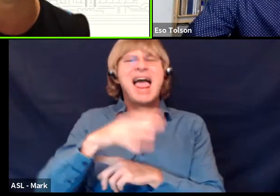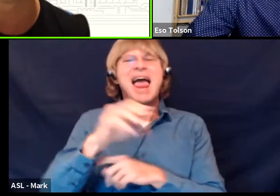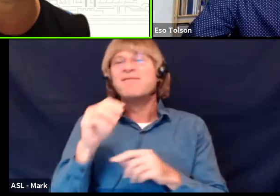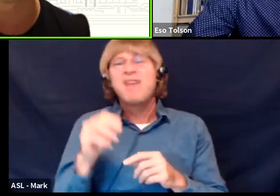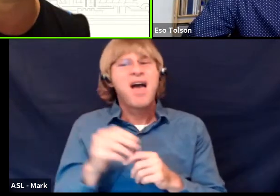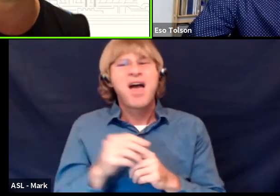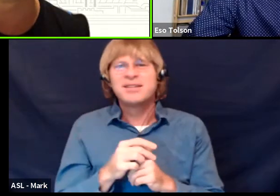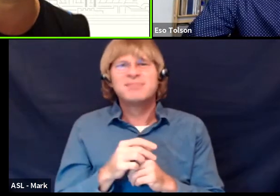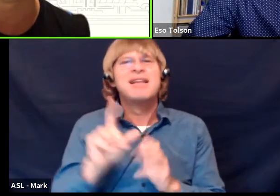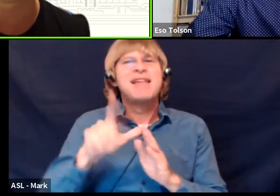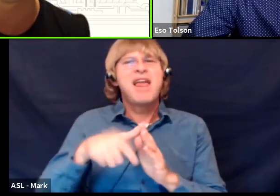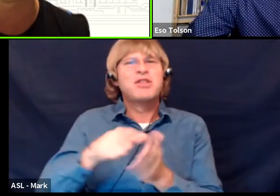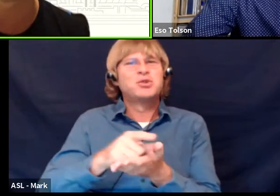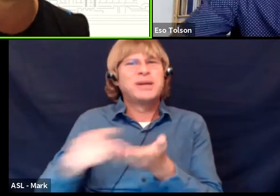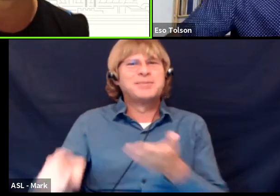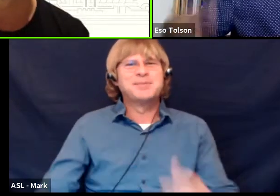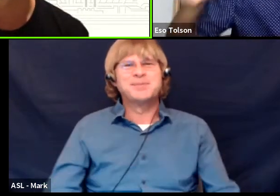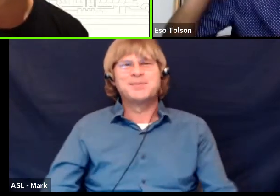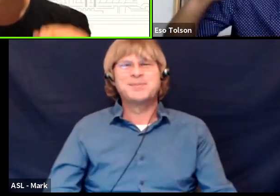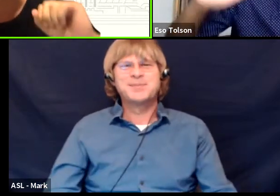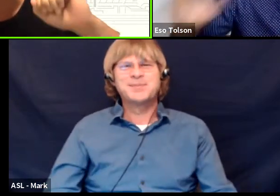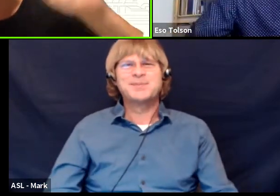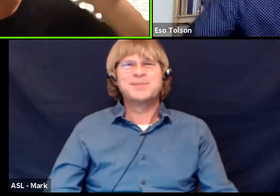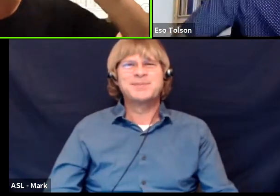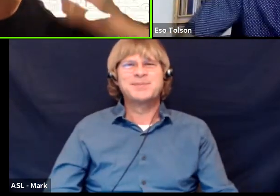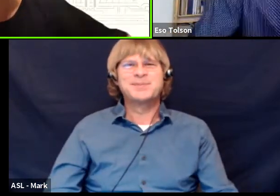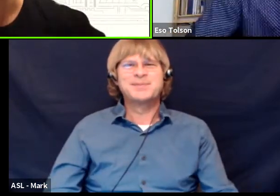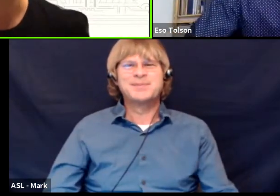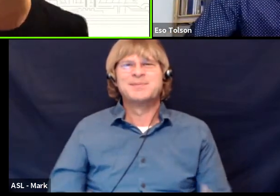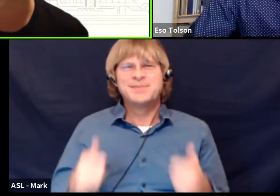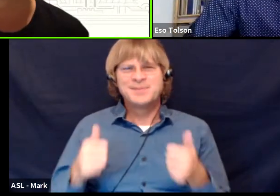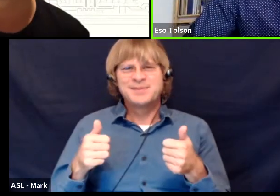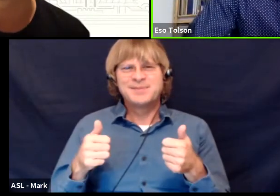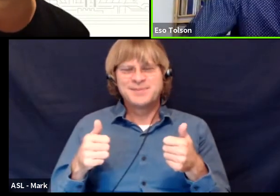if not, later this week. Thank you all.